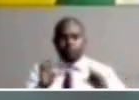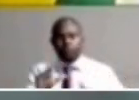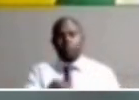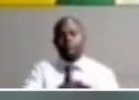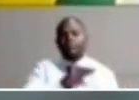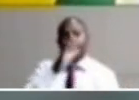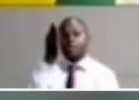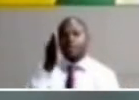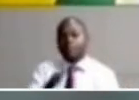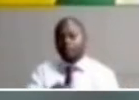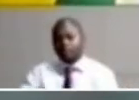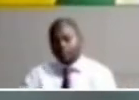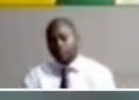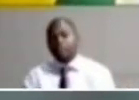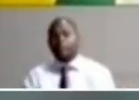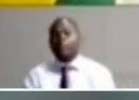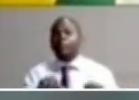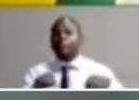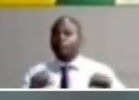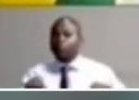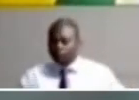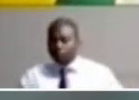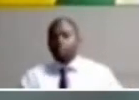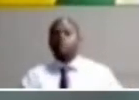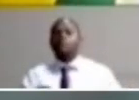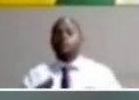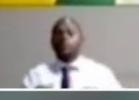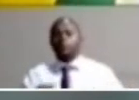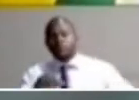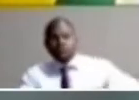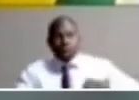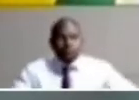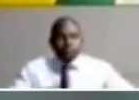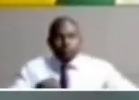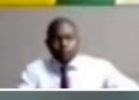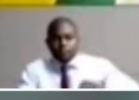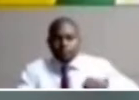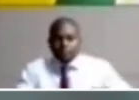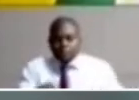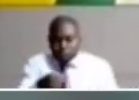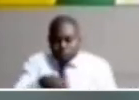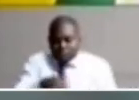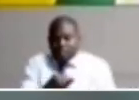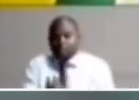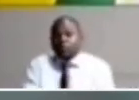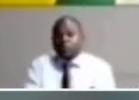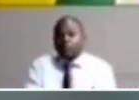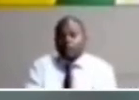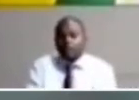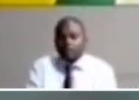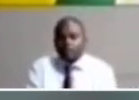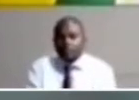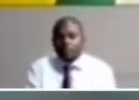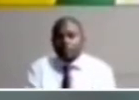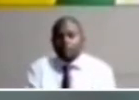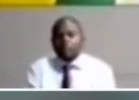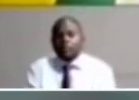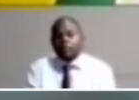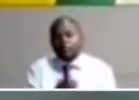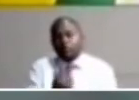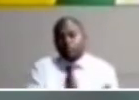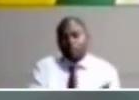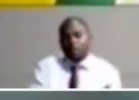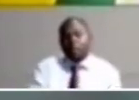pickup, by tuk-tukus, by boda-boda and bicycle within Uganda and between Uganda